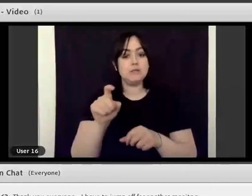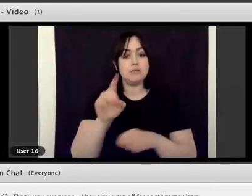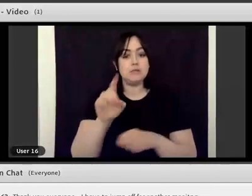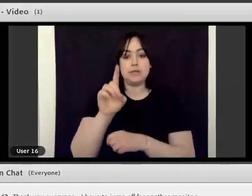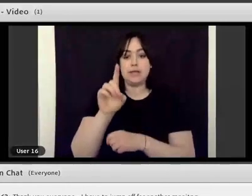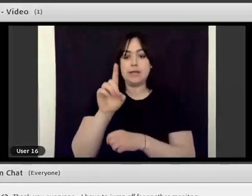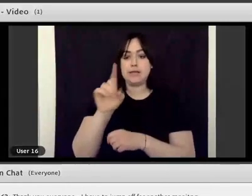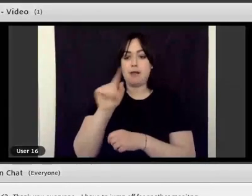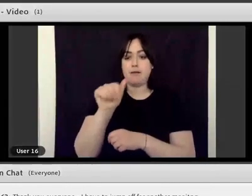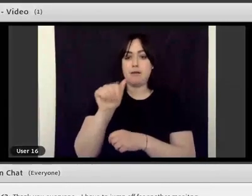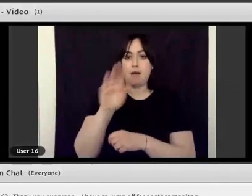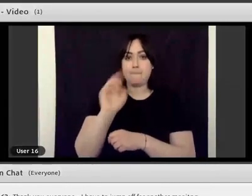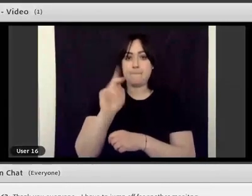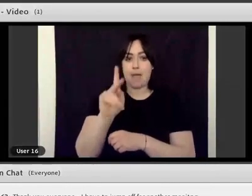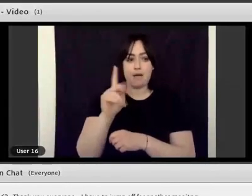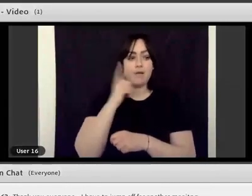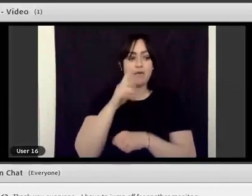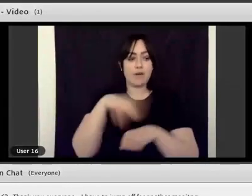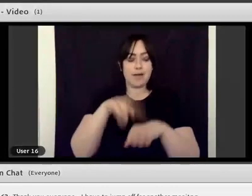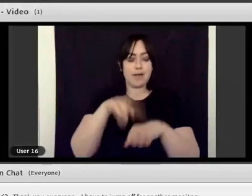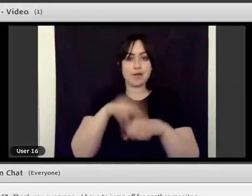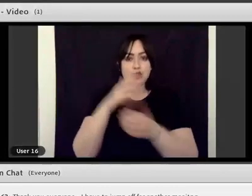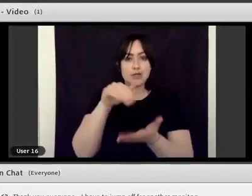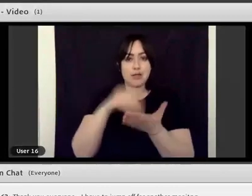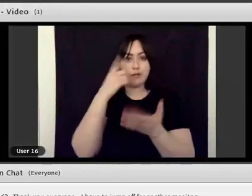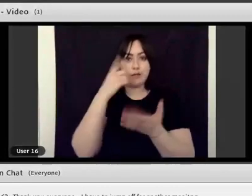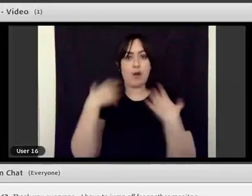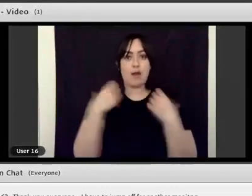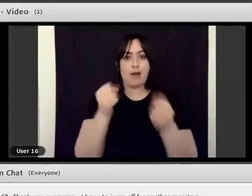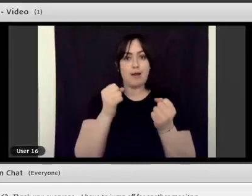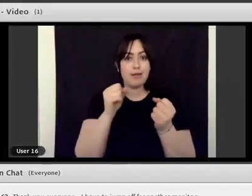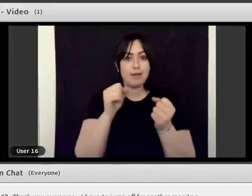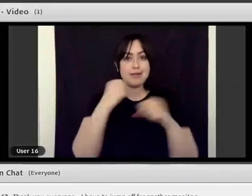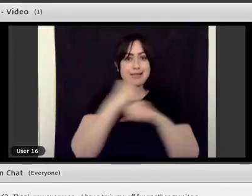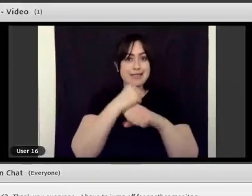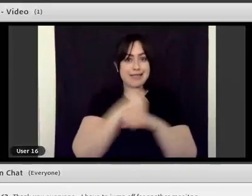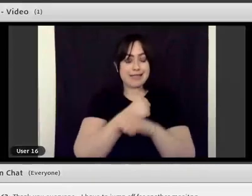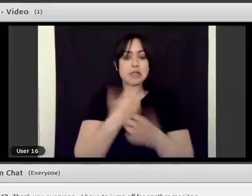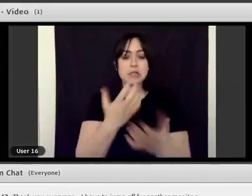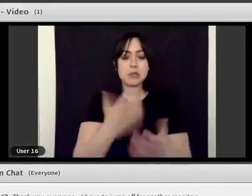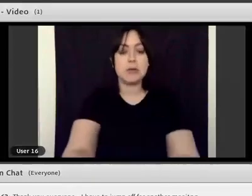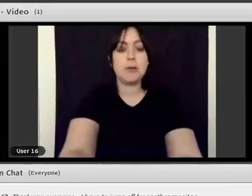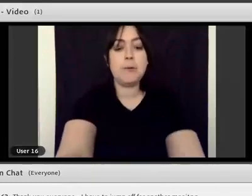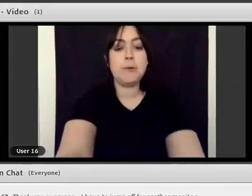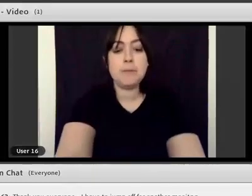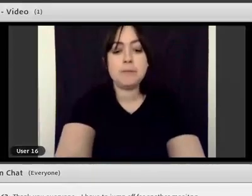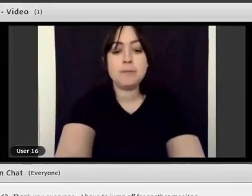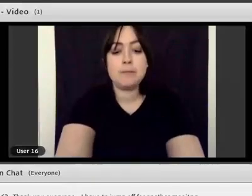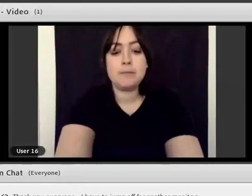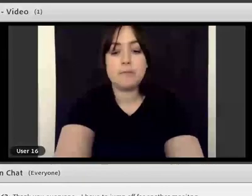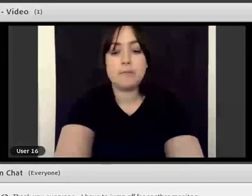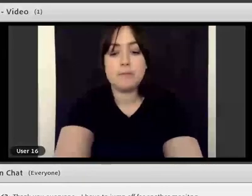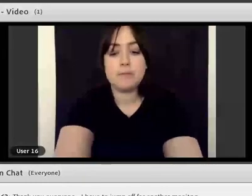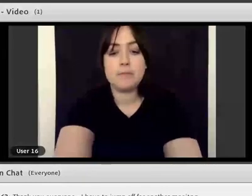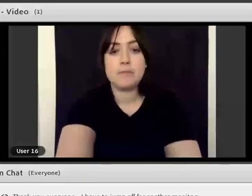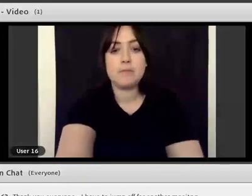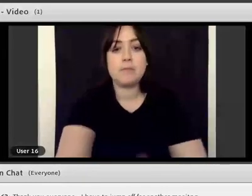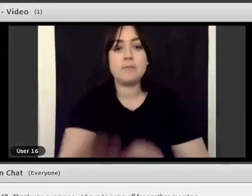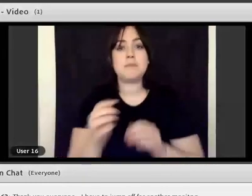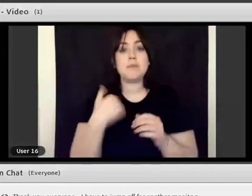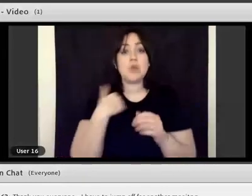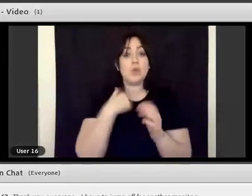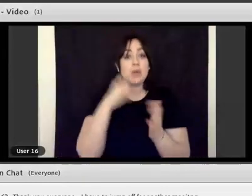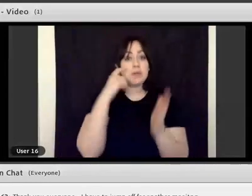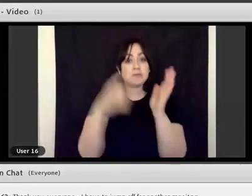data bank of the National Center for Health Statistics. But what we found out from that exercise that were actually high level of